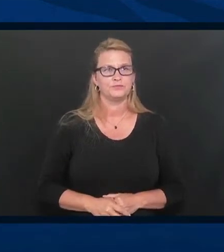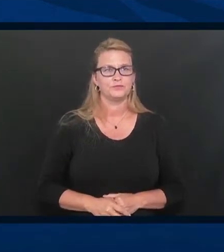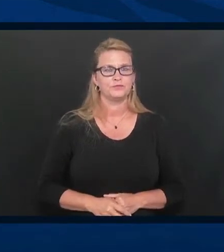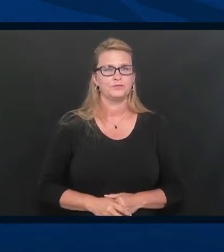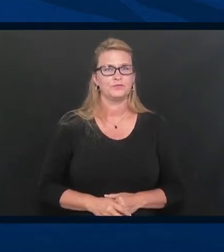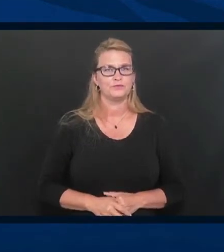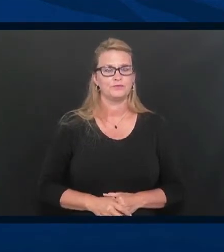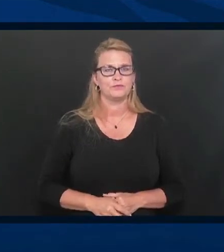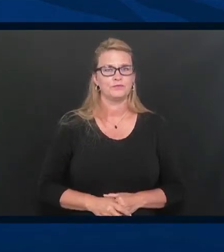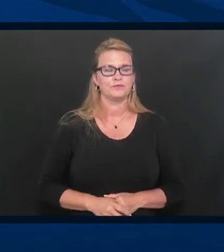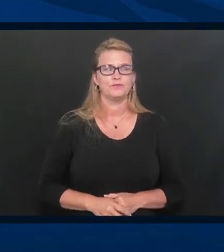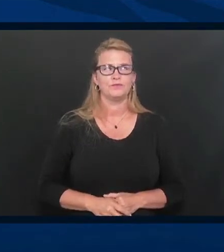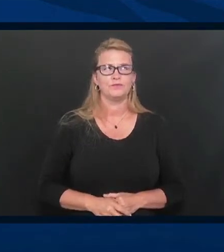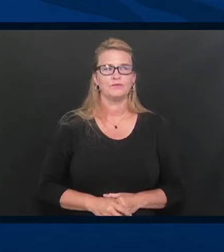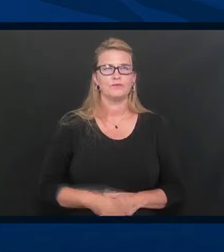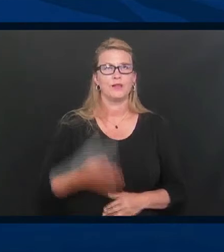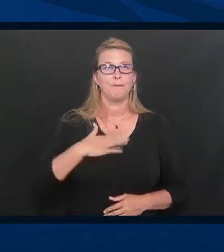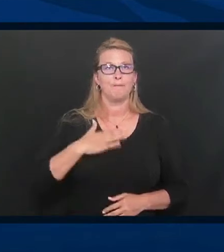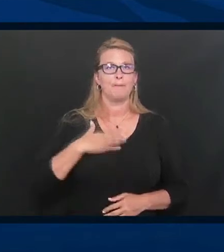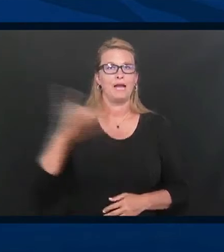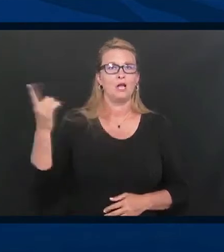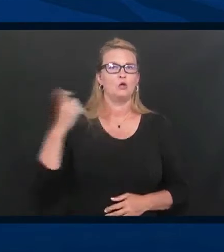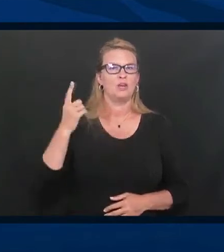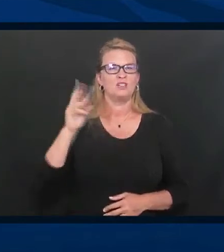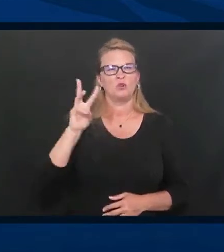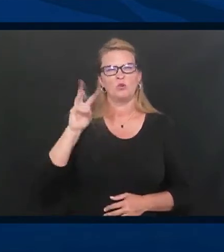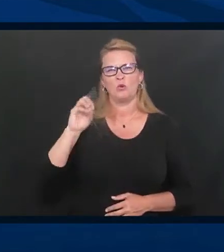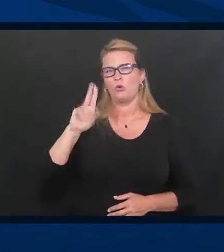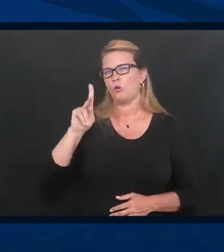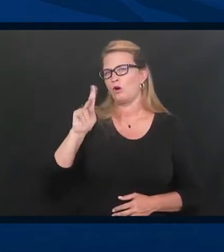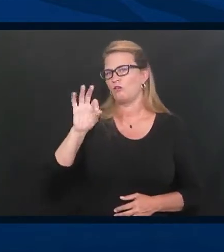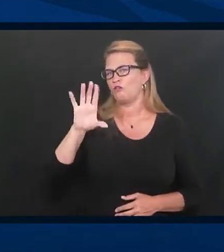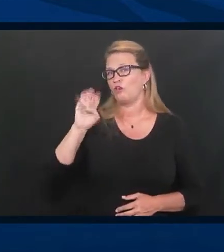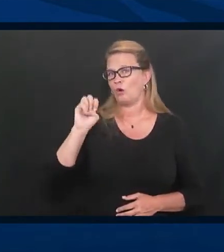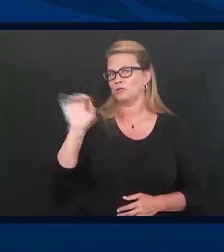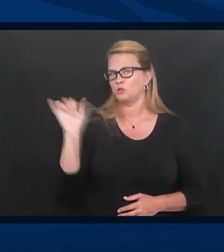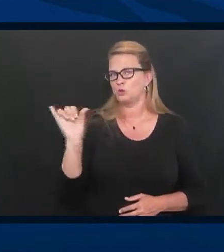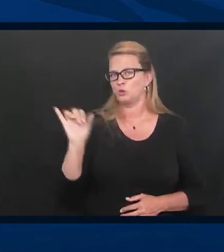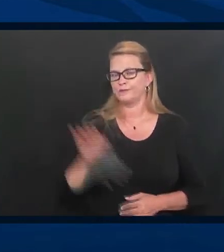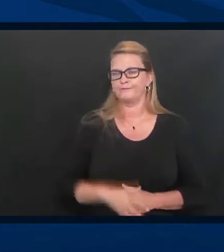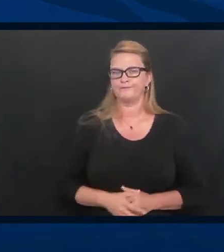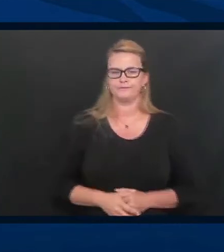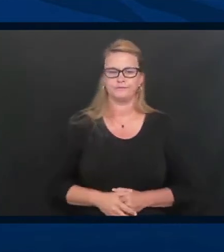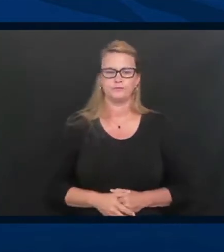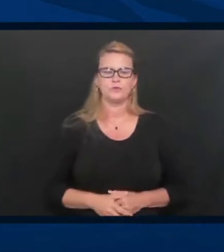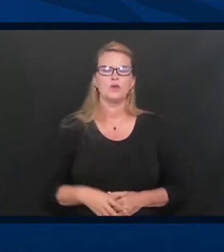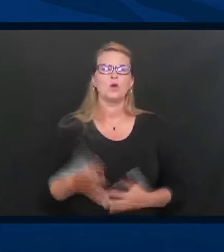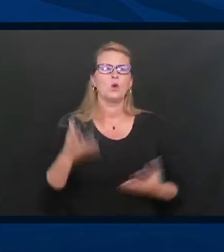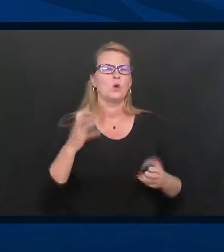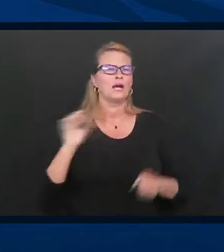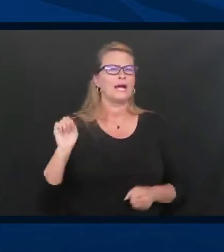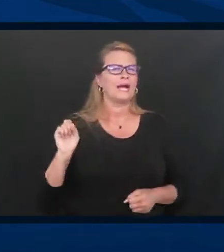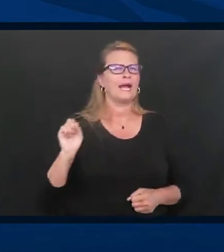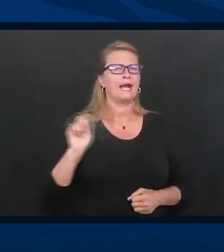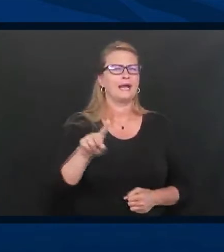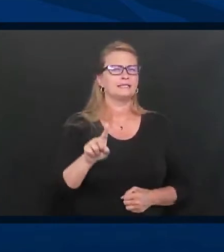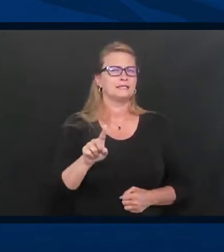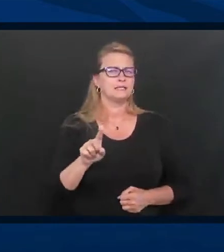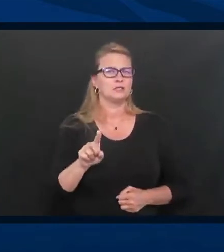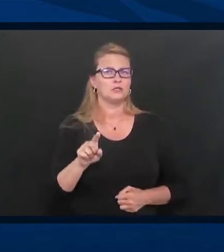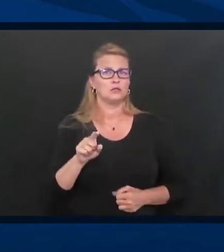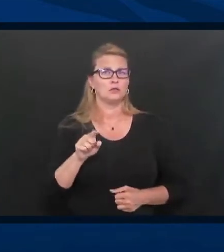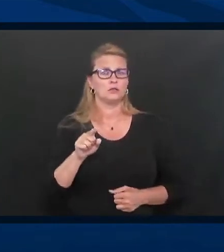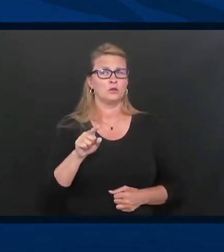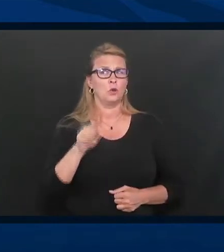Hello, my question is also for workforce, Mr. Atkins. Sir, I just wanted to ask you a question. When you guys